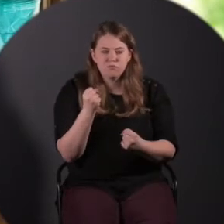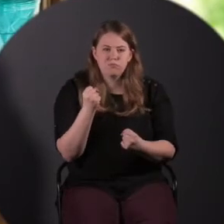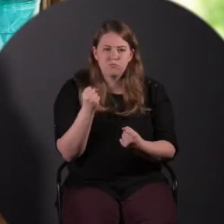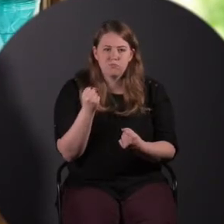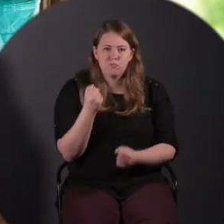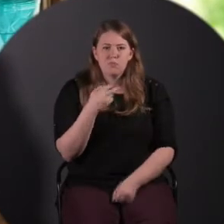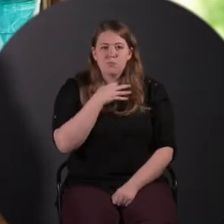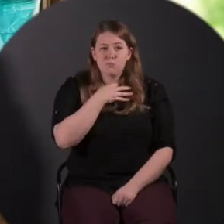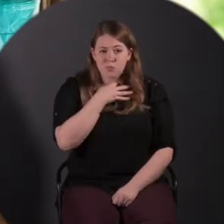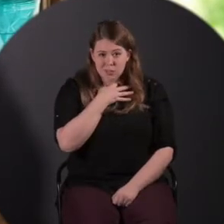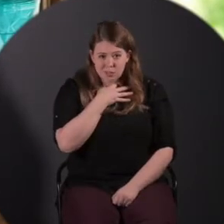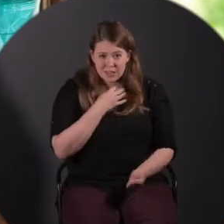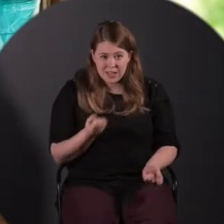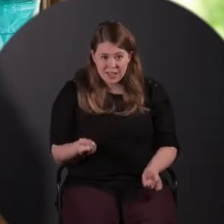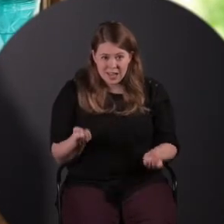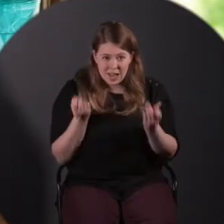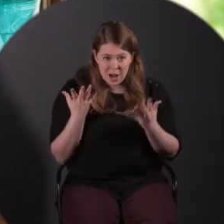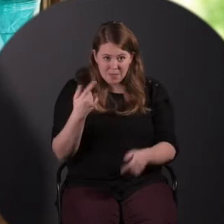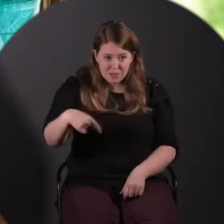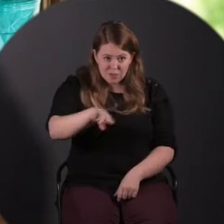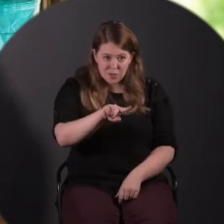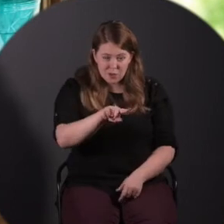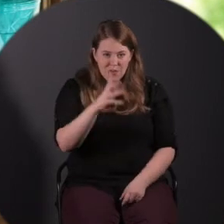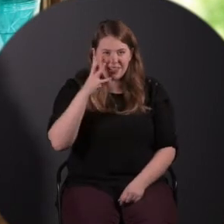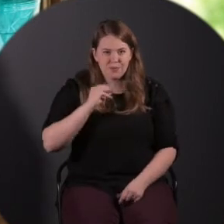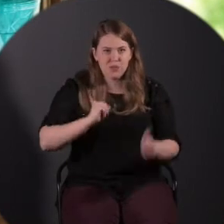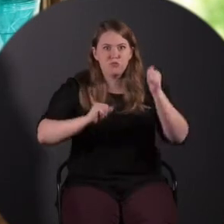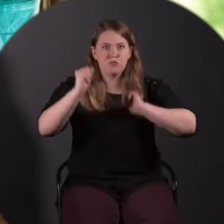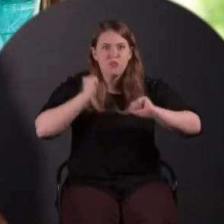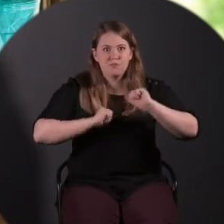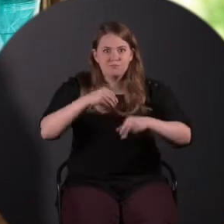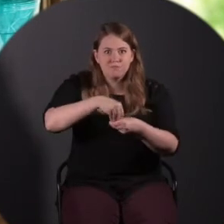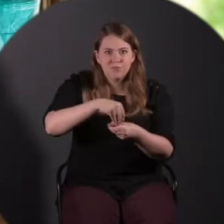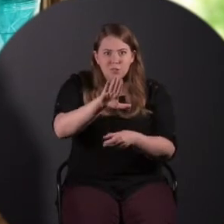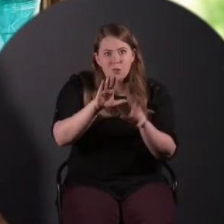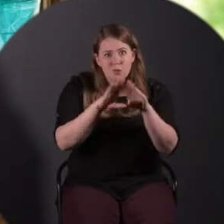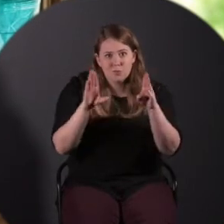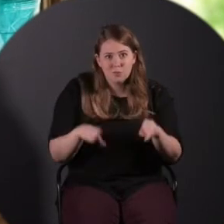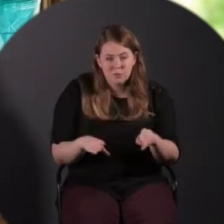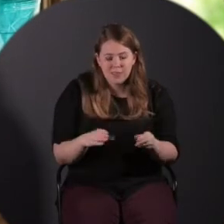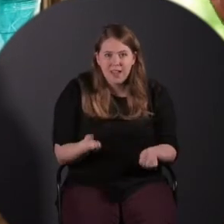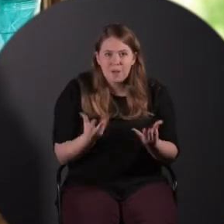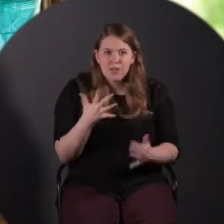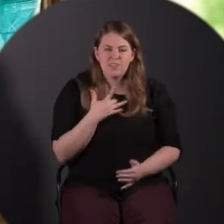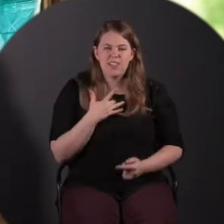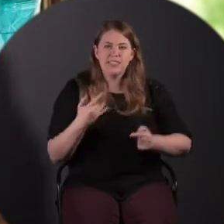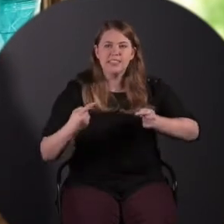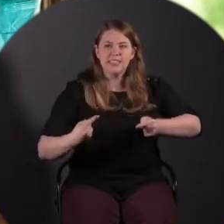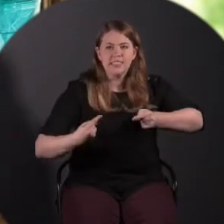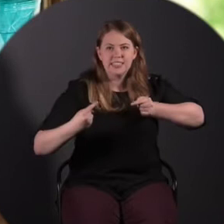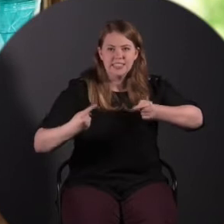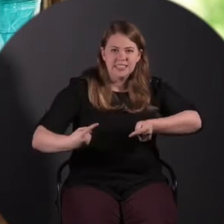of you have had a little bit of drama in your homes the last few months? How many of you have had a little bit of tension? And maybe you're saying, well,